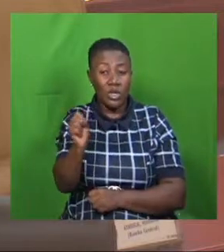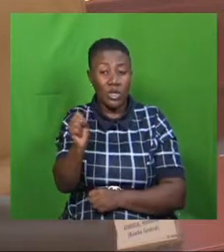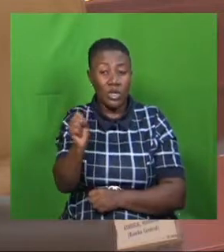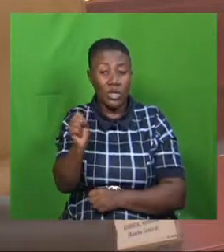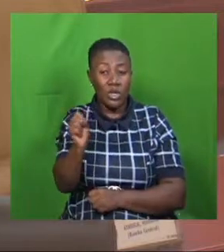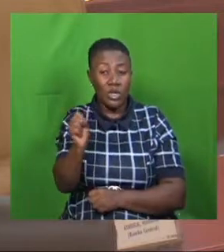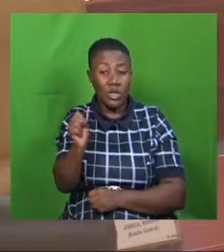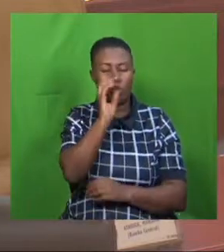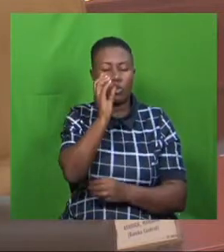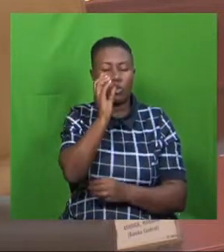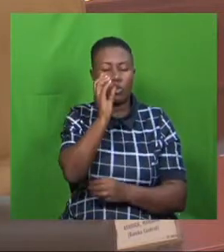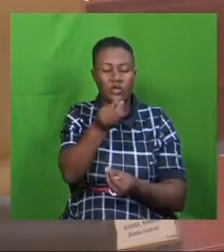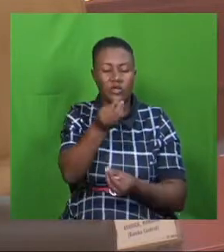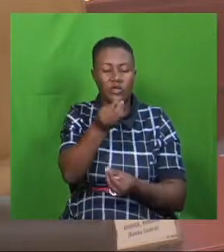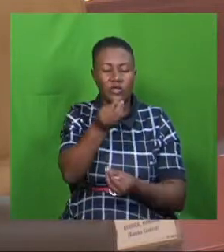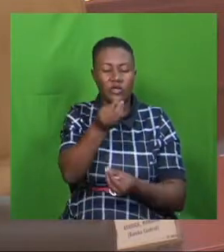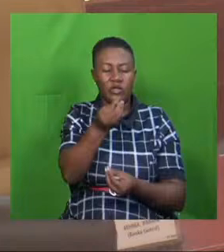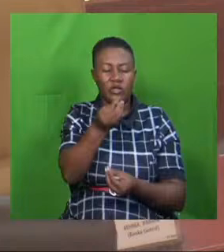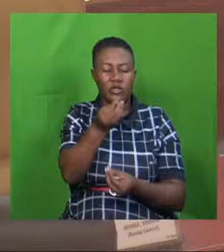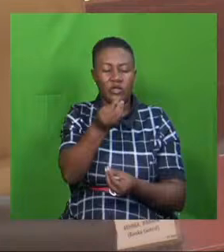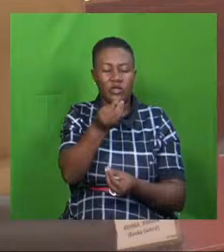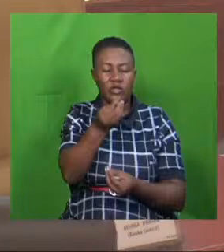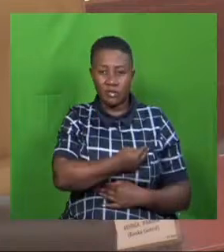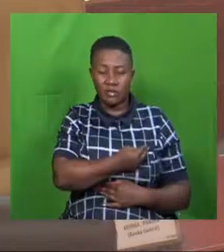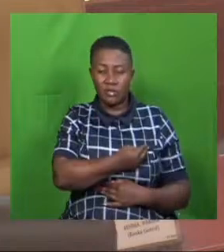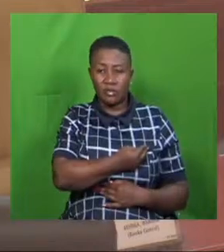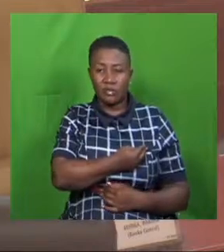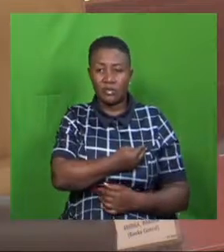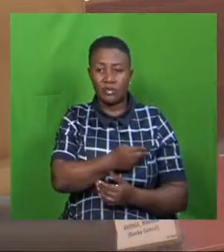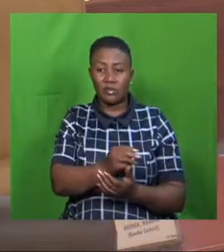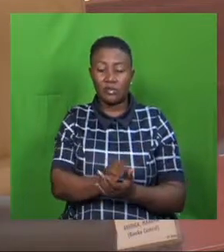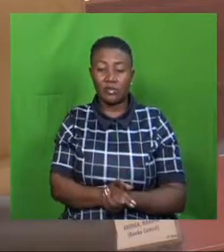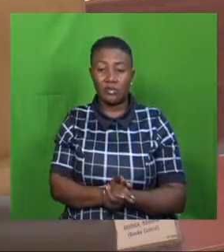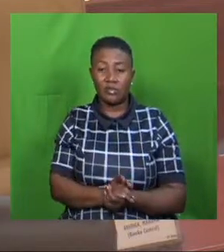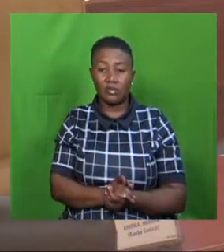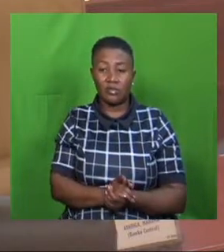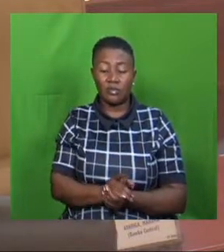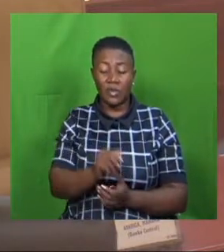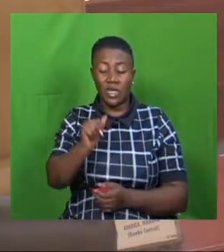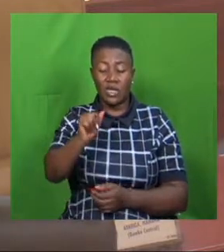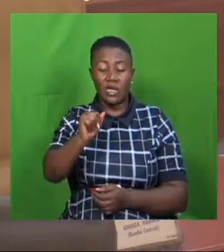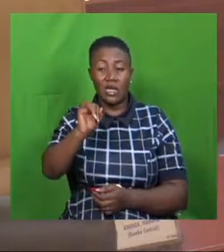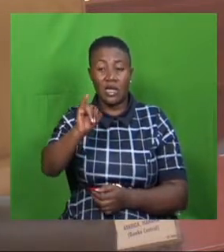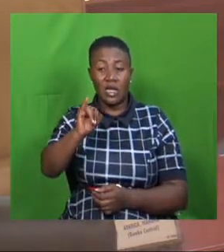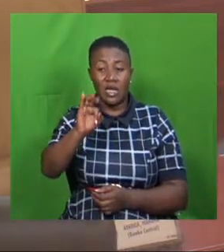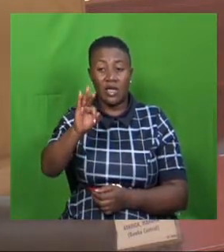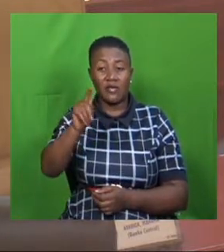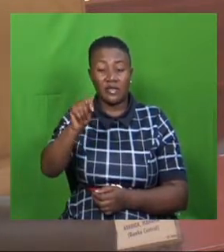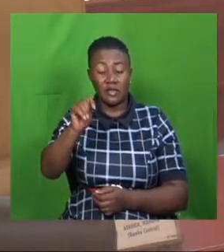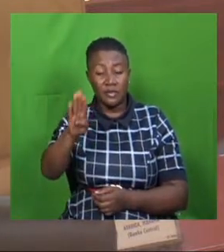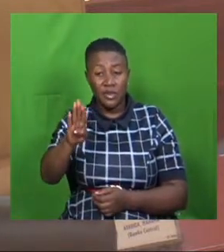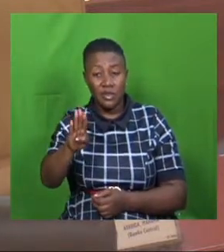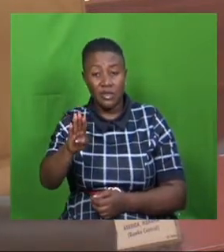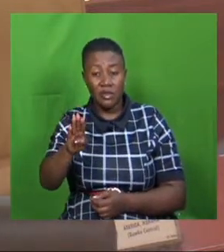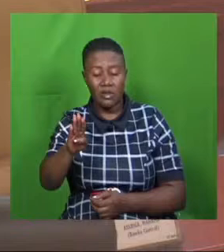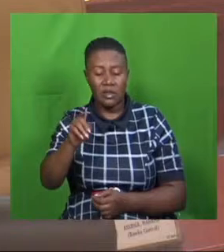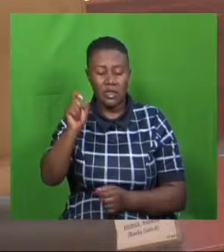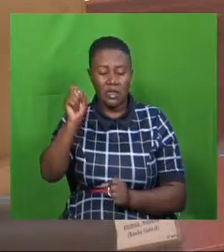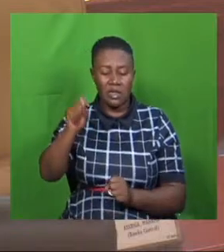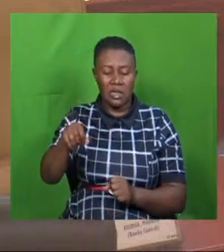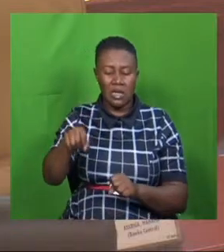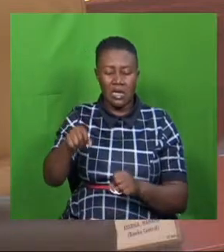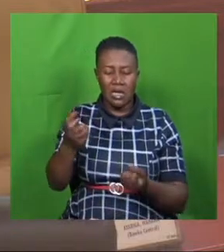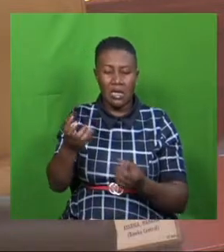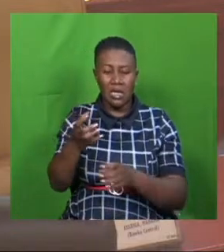aware. Speaker, apart from the Ghana Infrastructure and Investment Fund, they may be able to also assess the services of the Trade